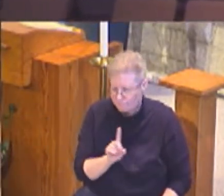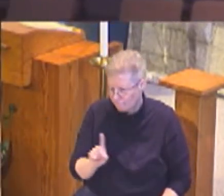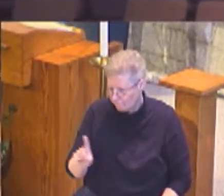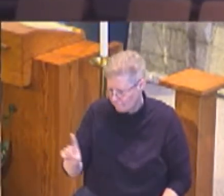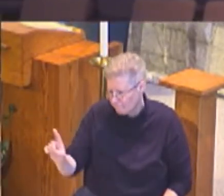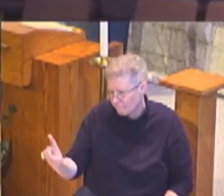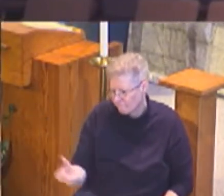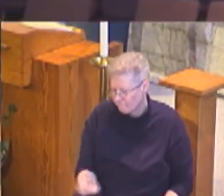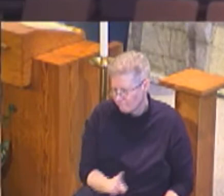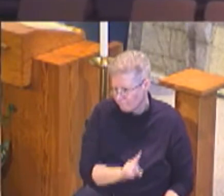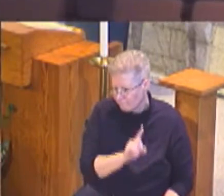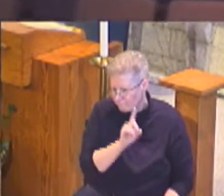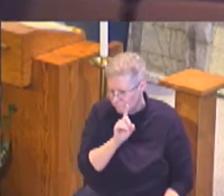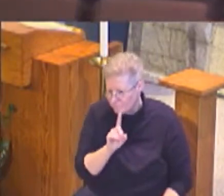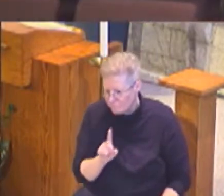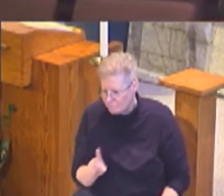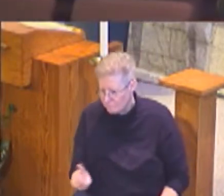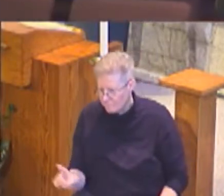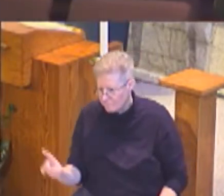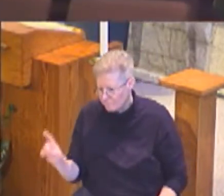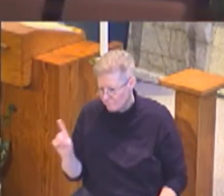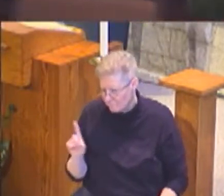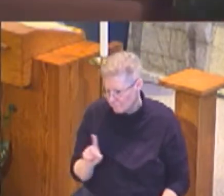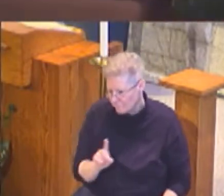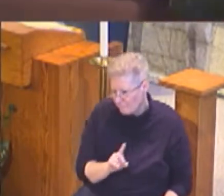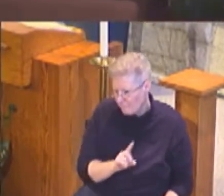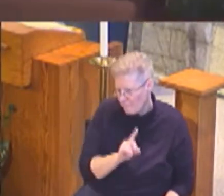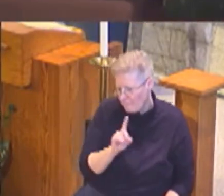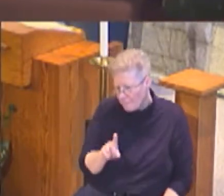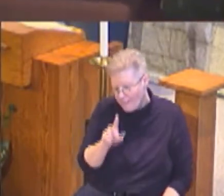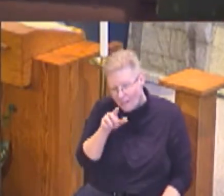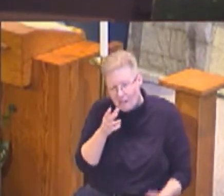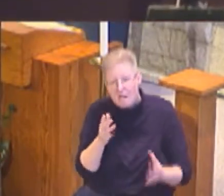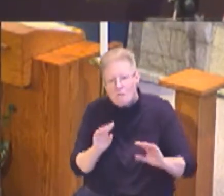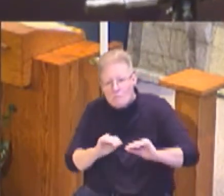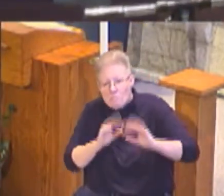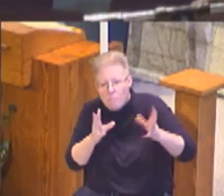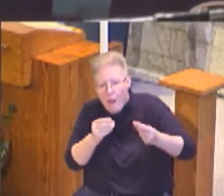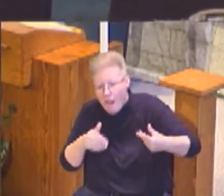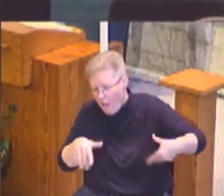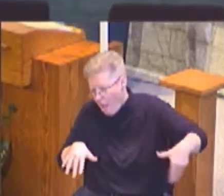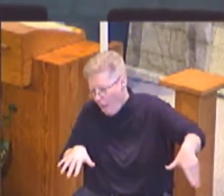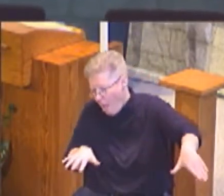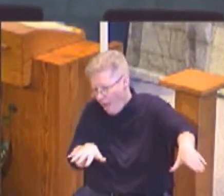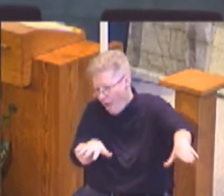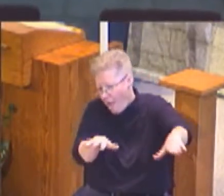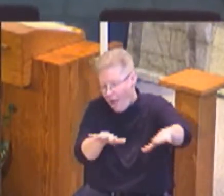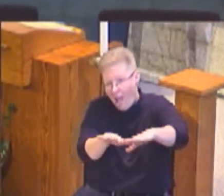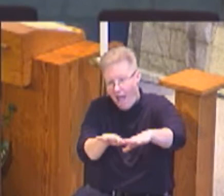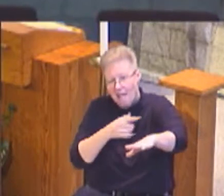woe, and there's no sickness, no toil, no danger